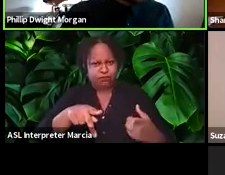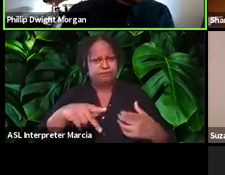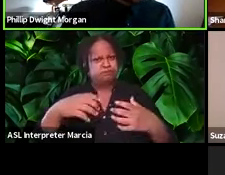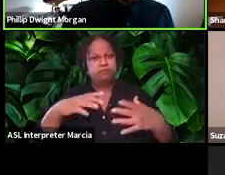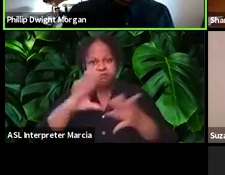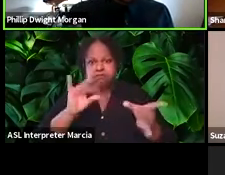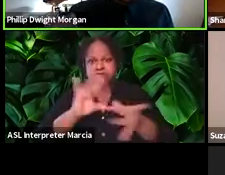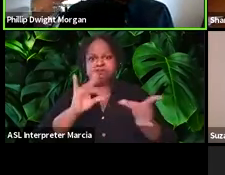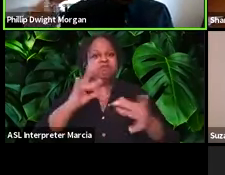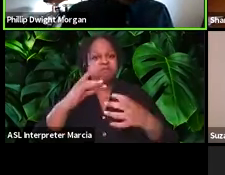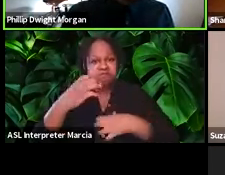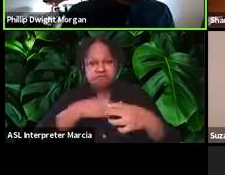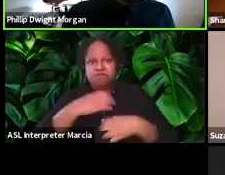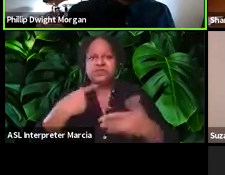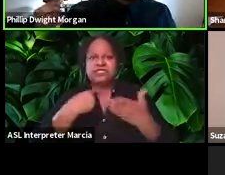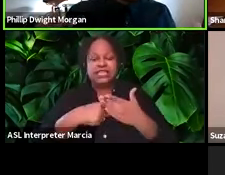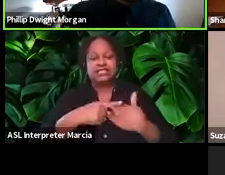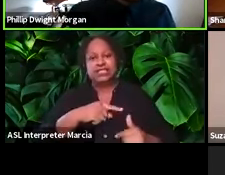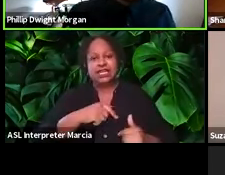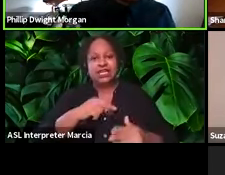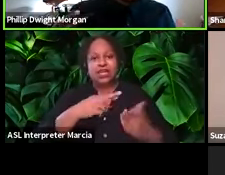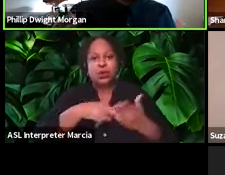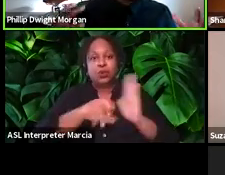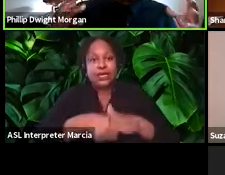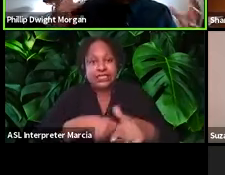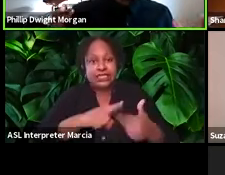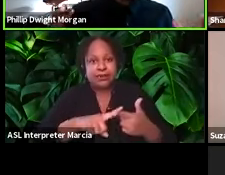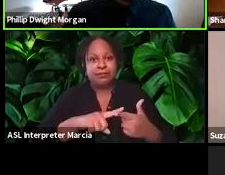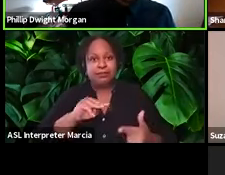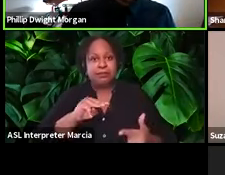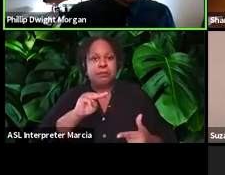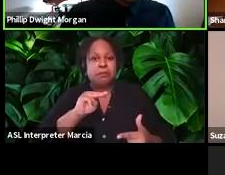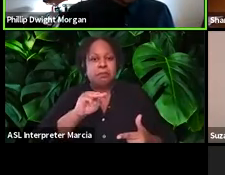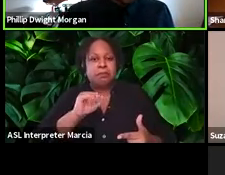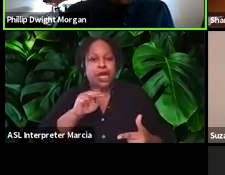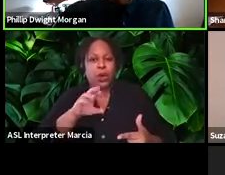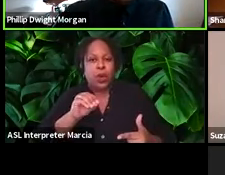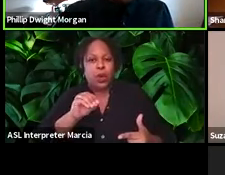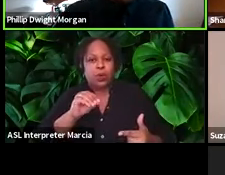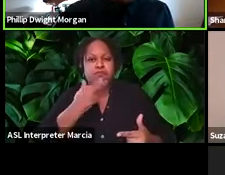of racism, microaggressions, body shaming. You were vocal about a number of issues.